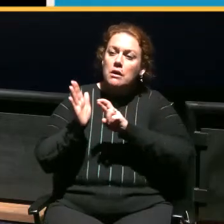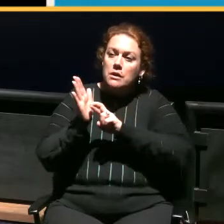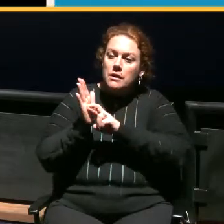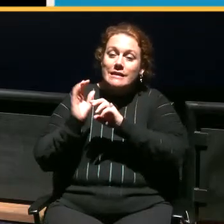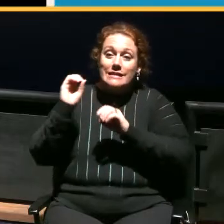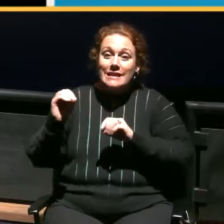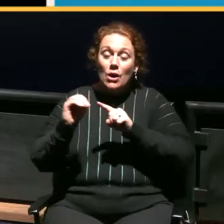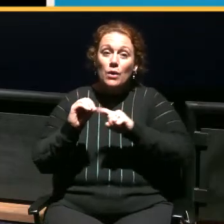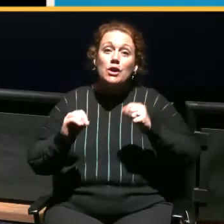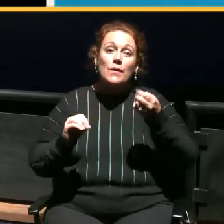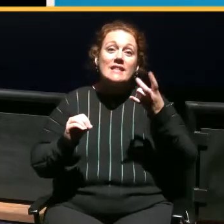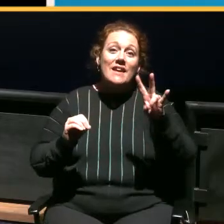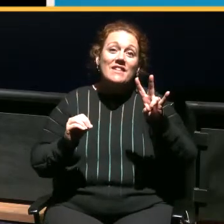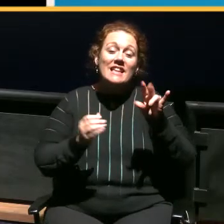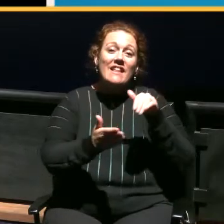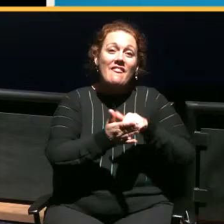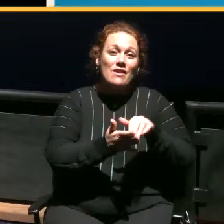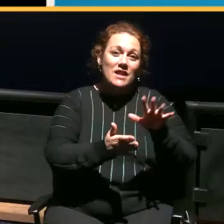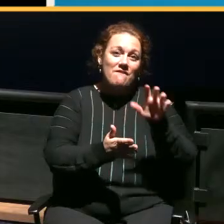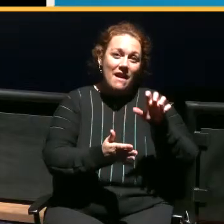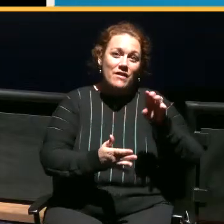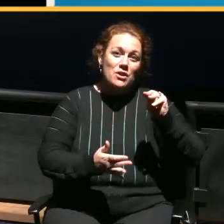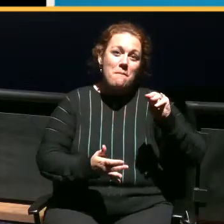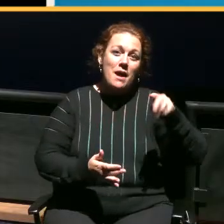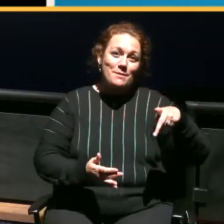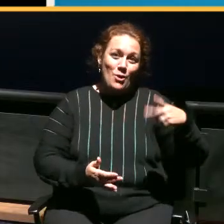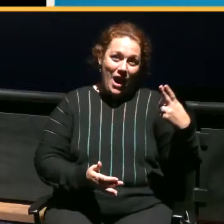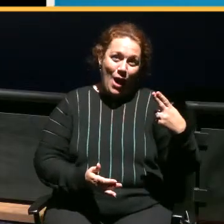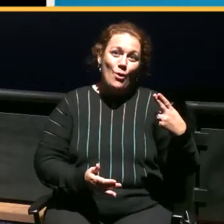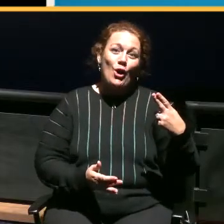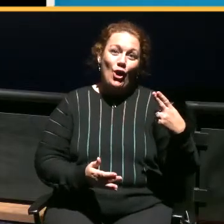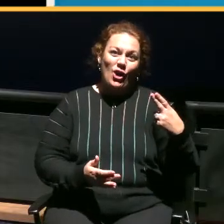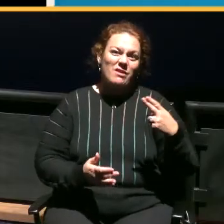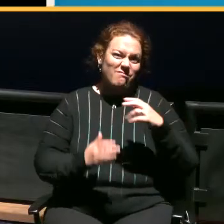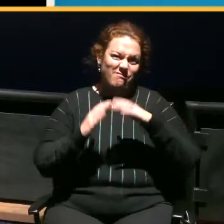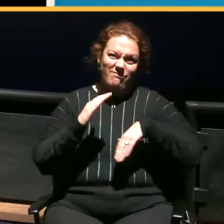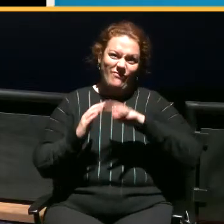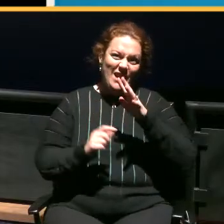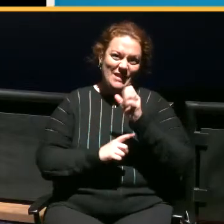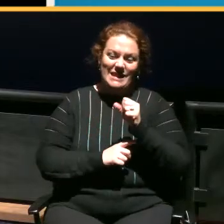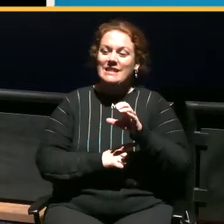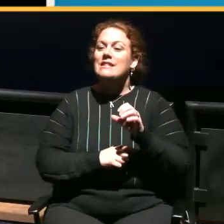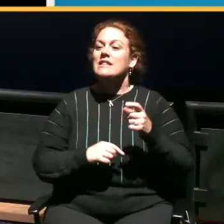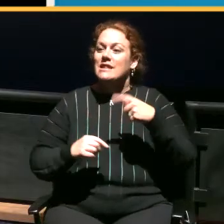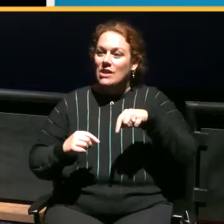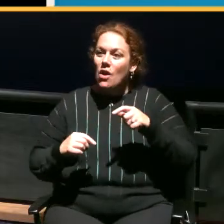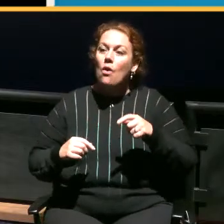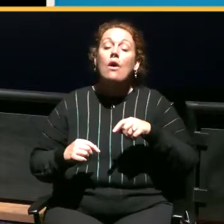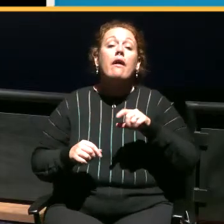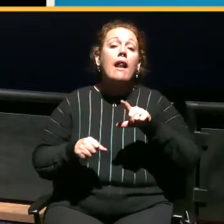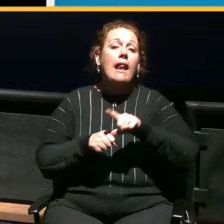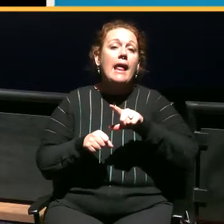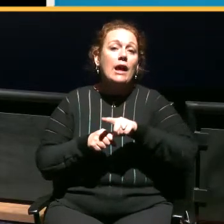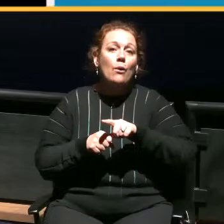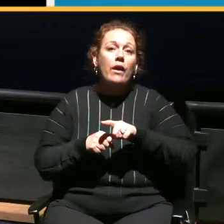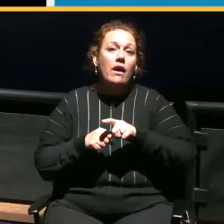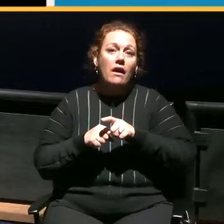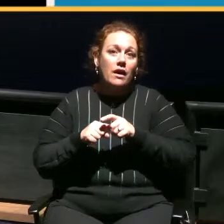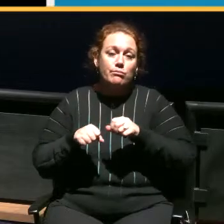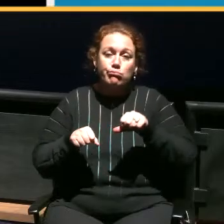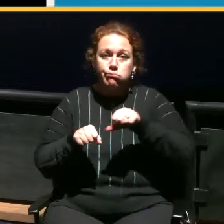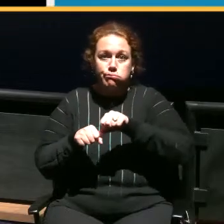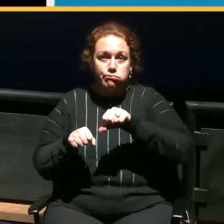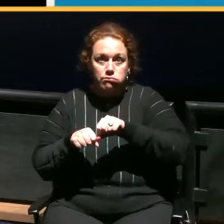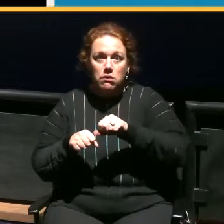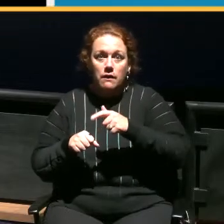miles an hour in just 2.5 minutes. The main engine started up first in the video. They're liquid fueled, so just like a lawnmower or a car,